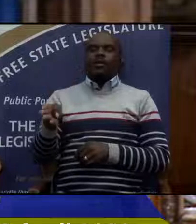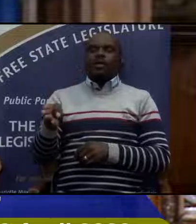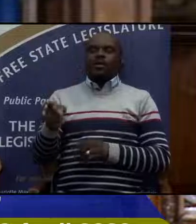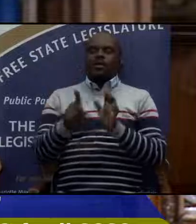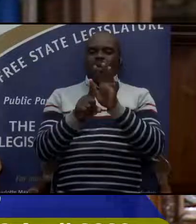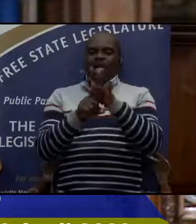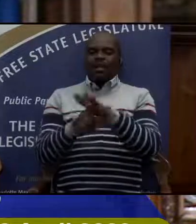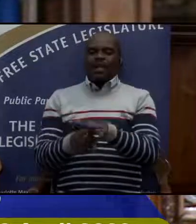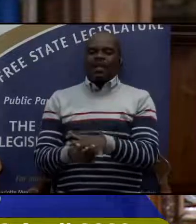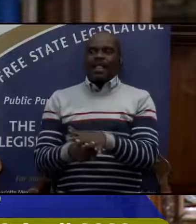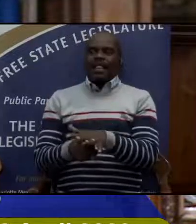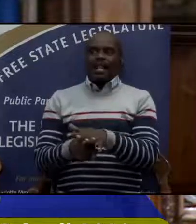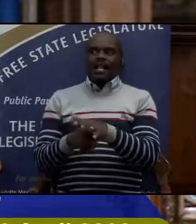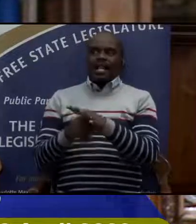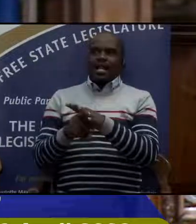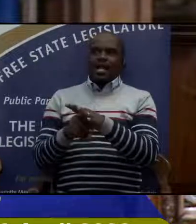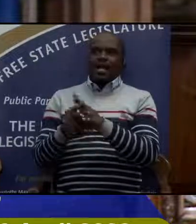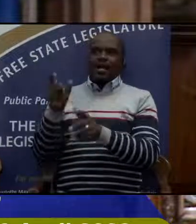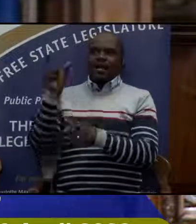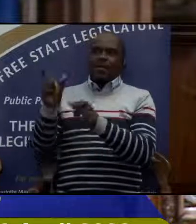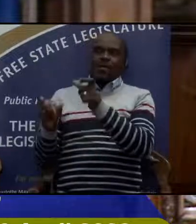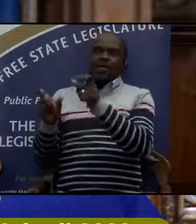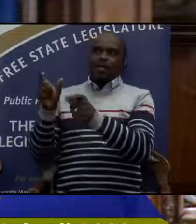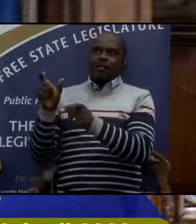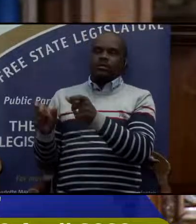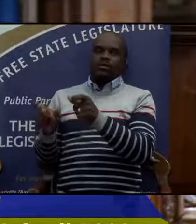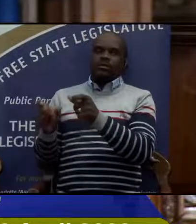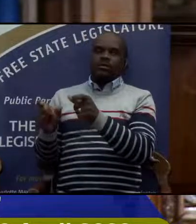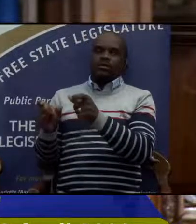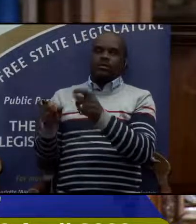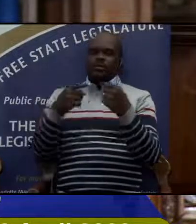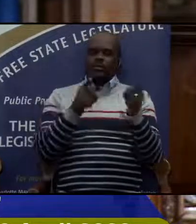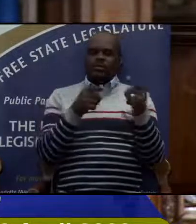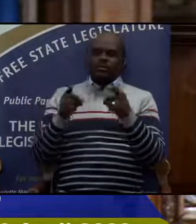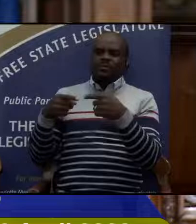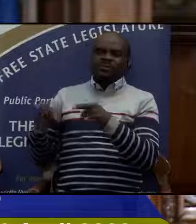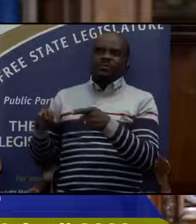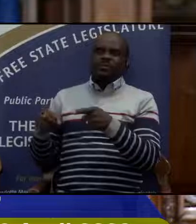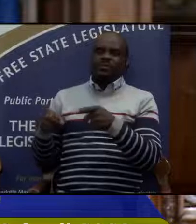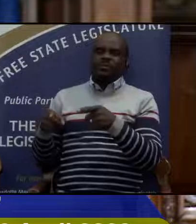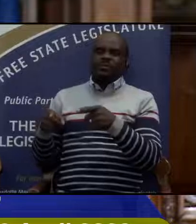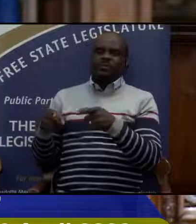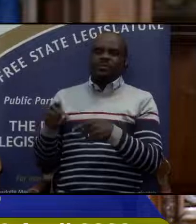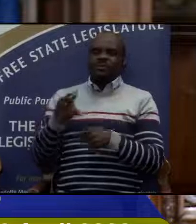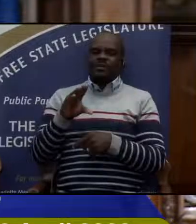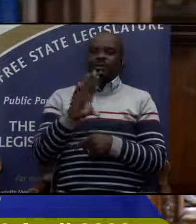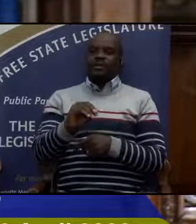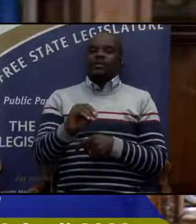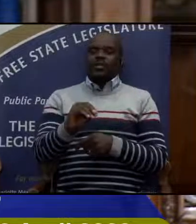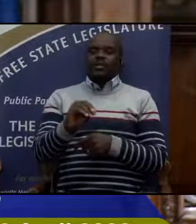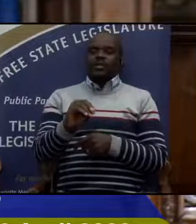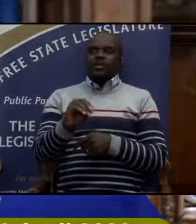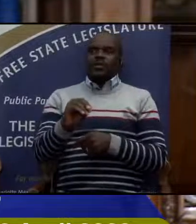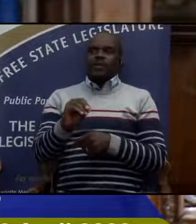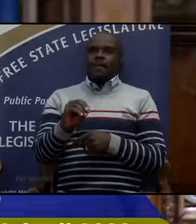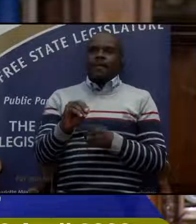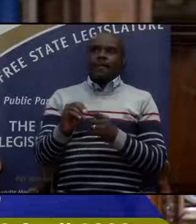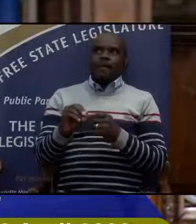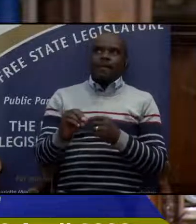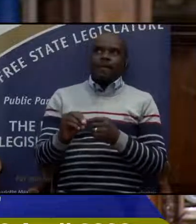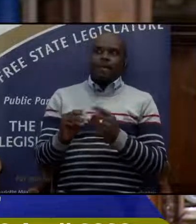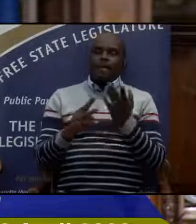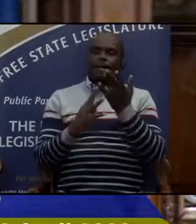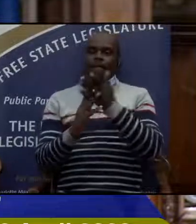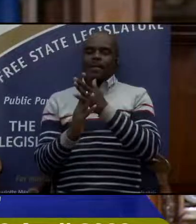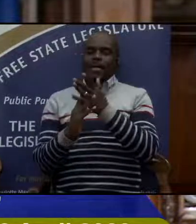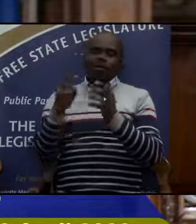in South Africa between white monopoly capital and black working class. Of course, us included, because we don't